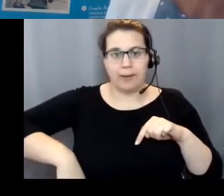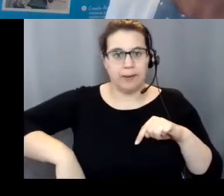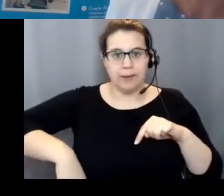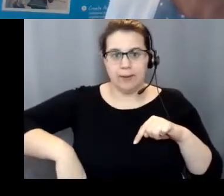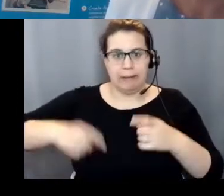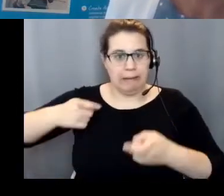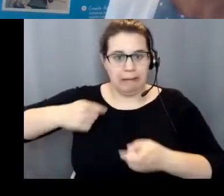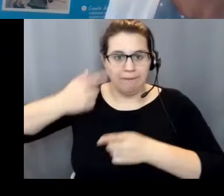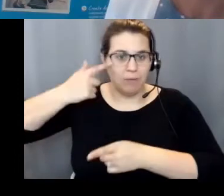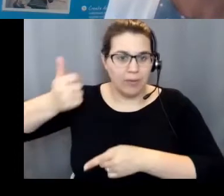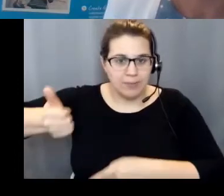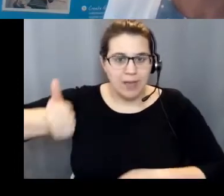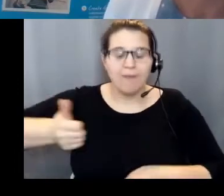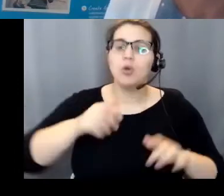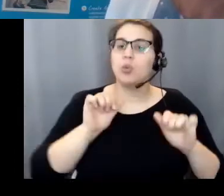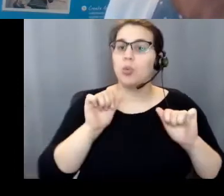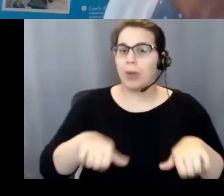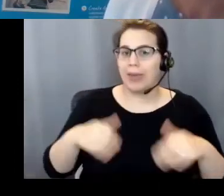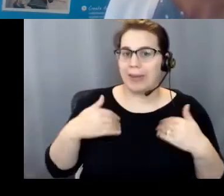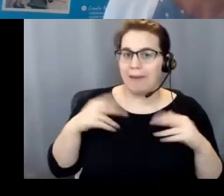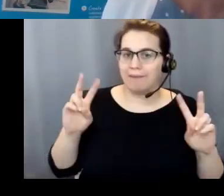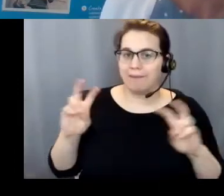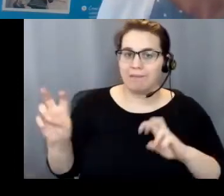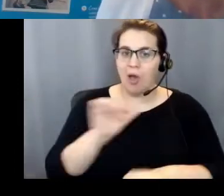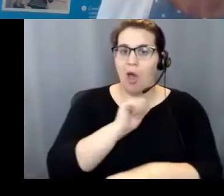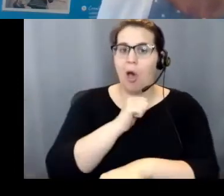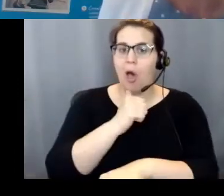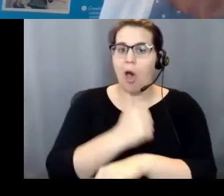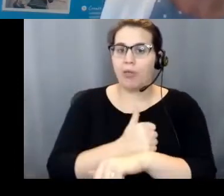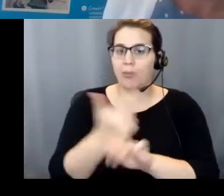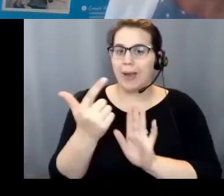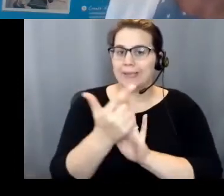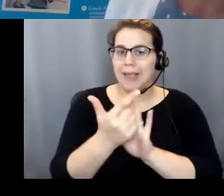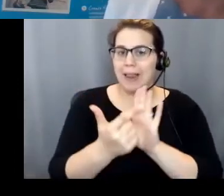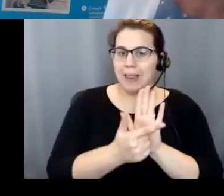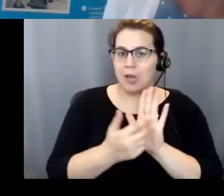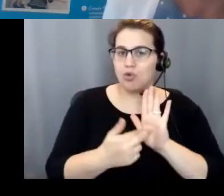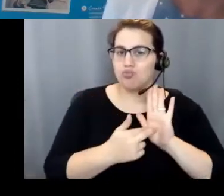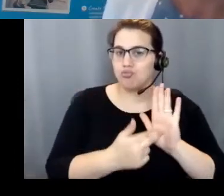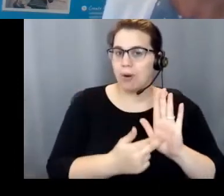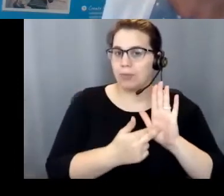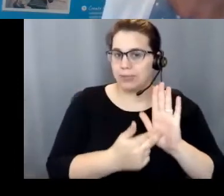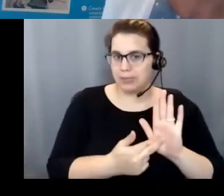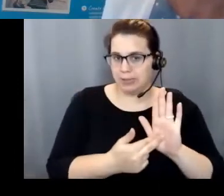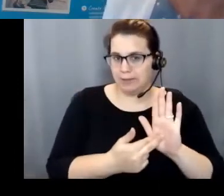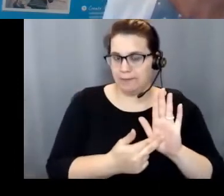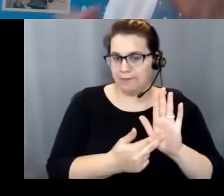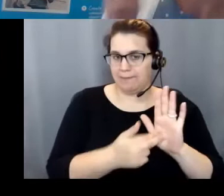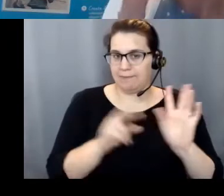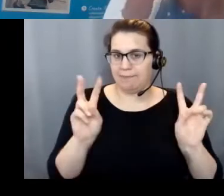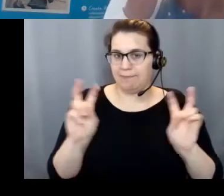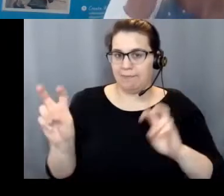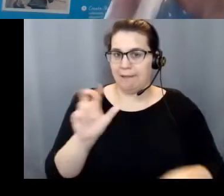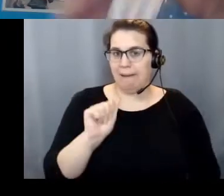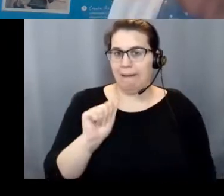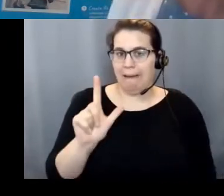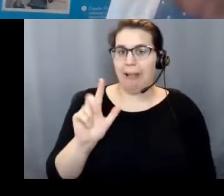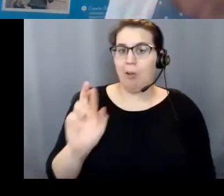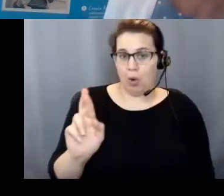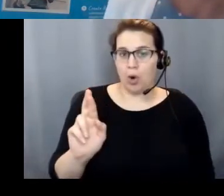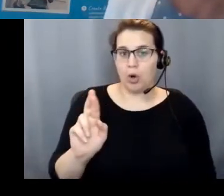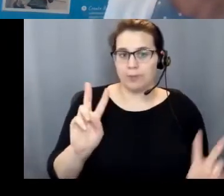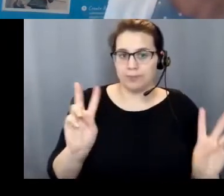the Act allows for what's called an Authorized Legal Representative. We refer to that person as an ALR. That